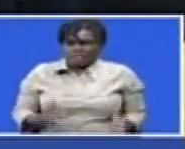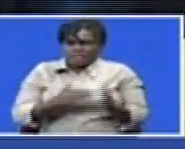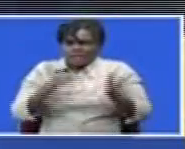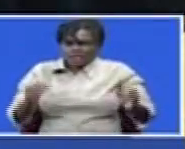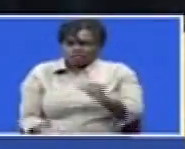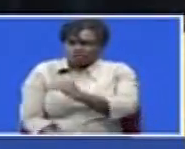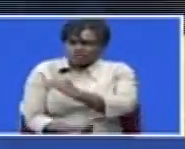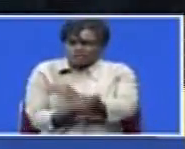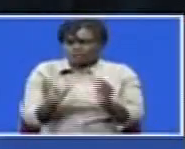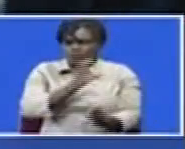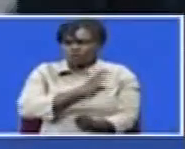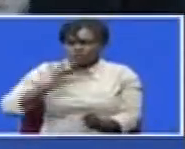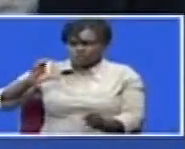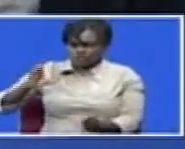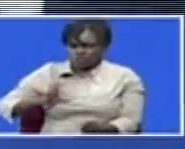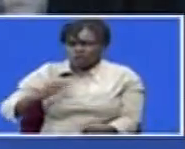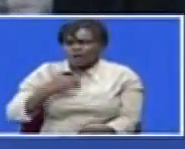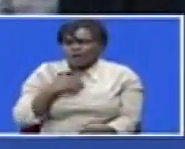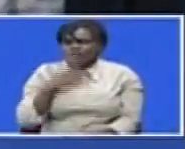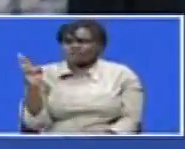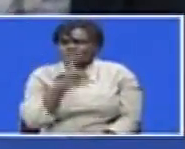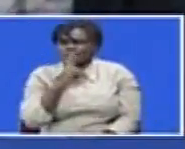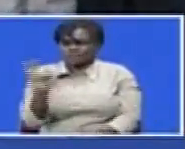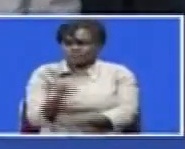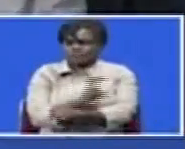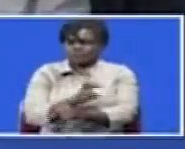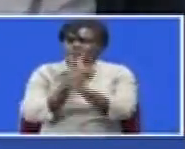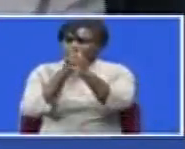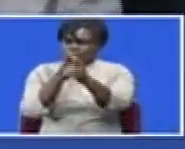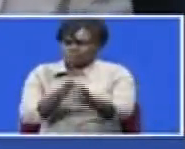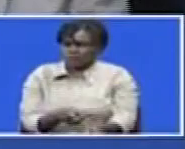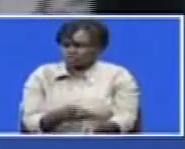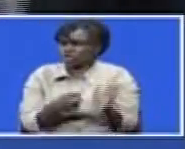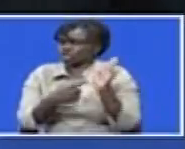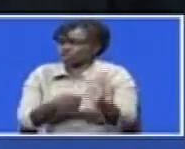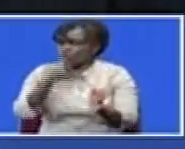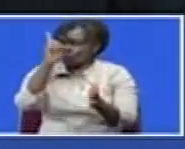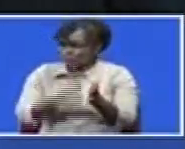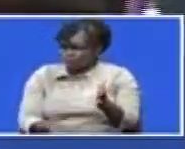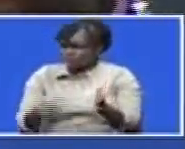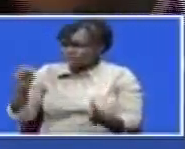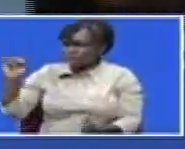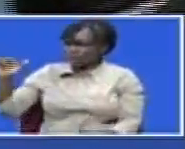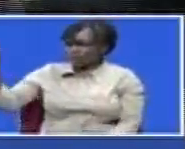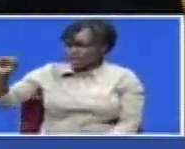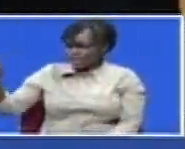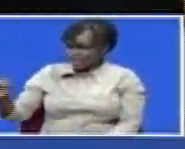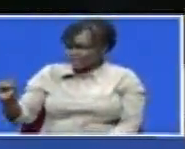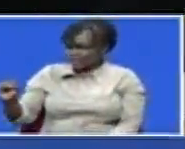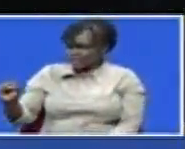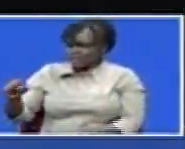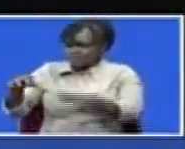Anti-Corruption Commission damning report, dubbed NYS Risk Assessment Report, reveals that the agency has been engaged